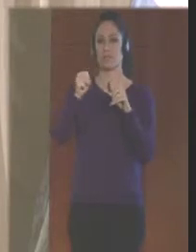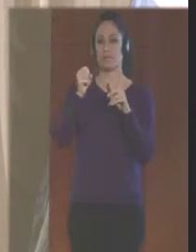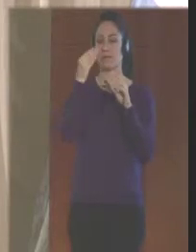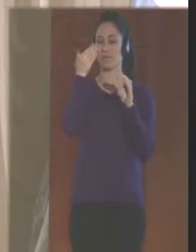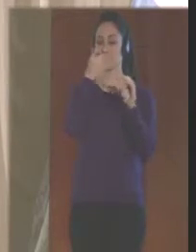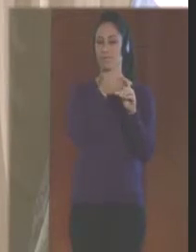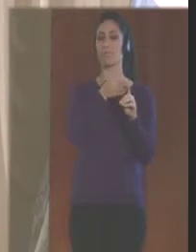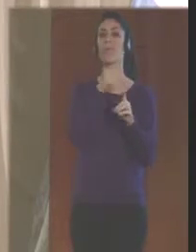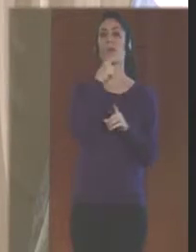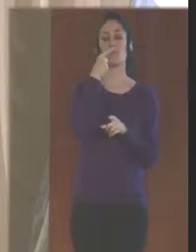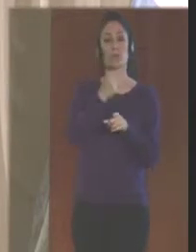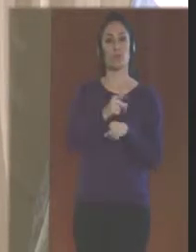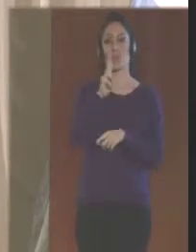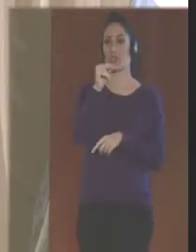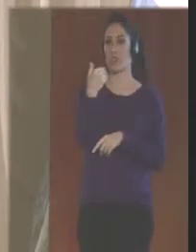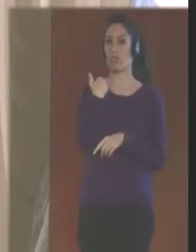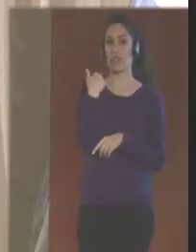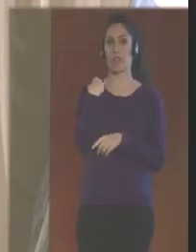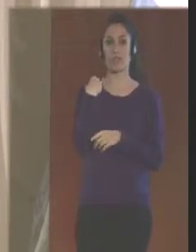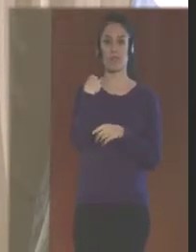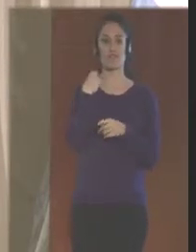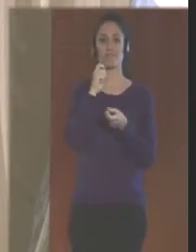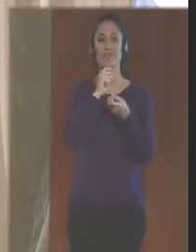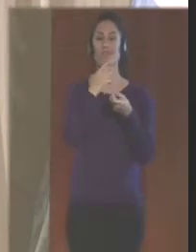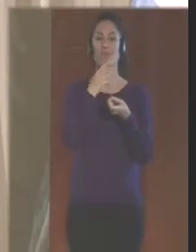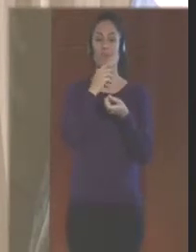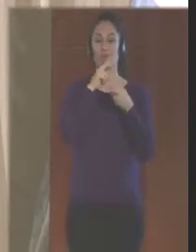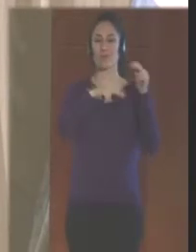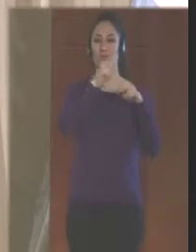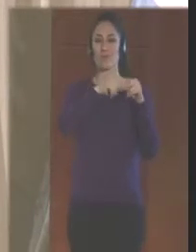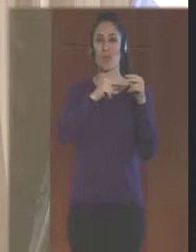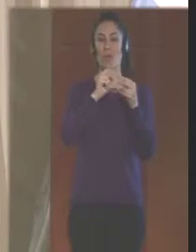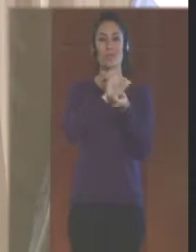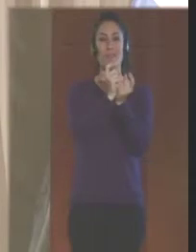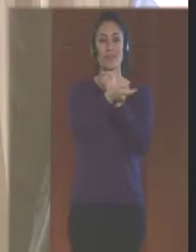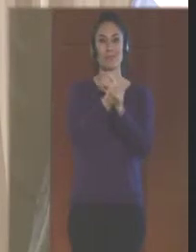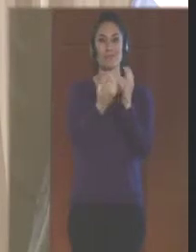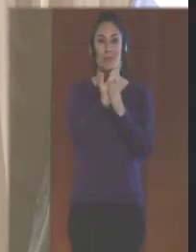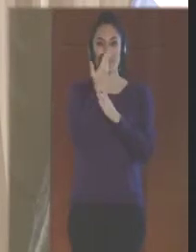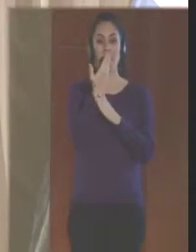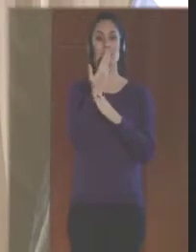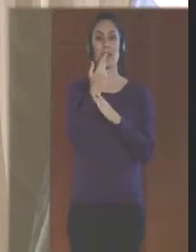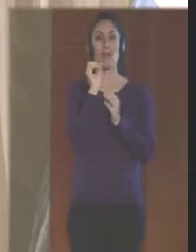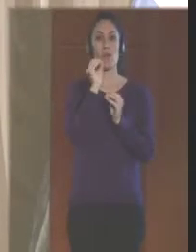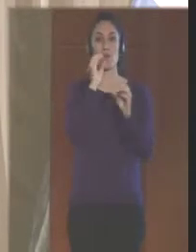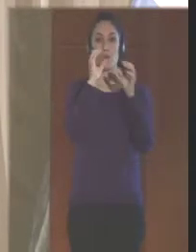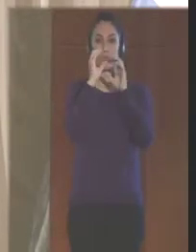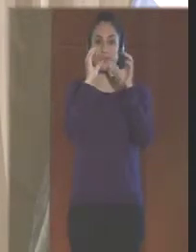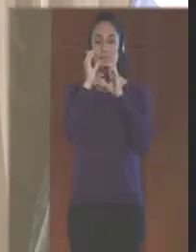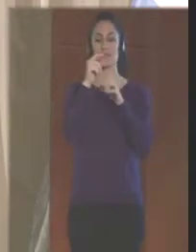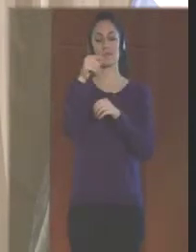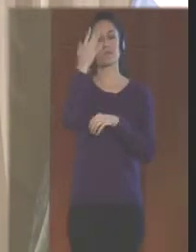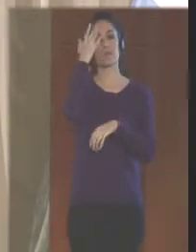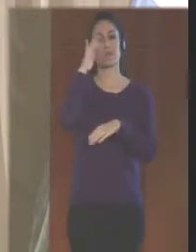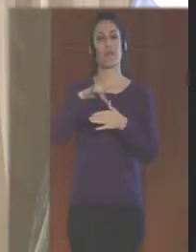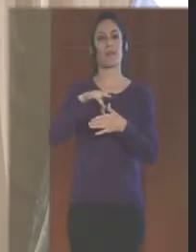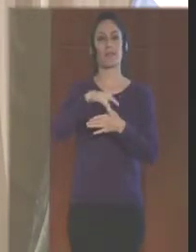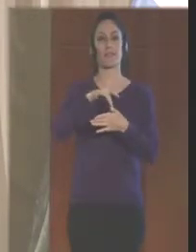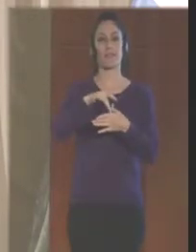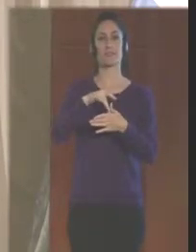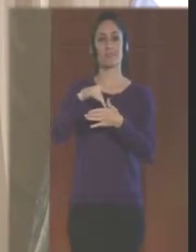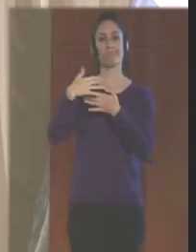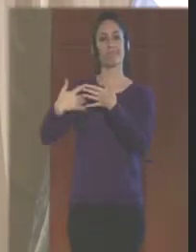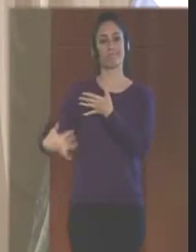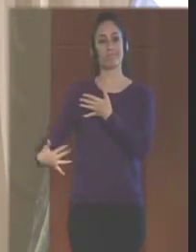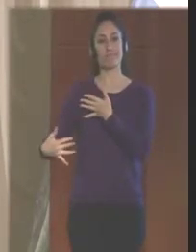through education and through communication of risk concern, then we would be failing